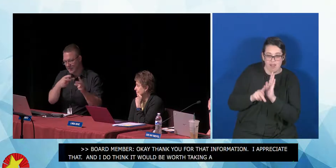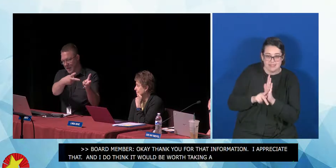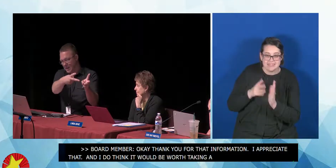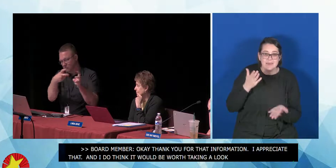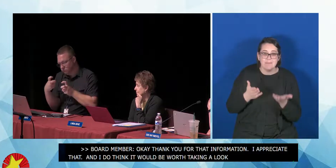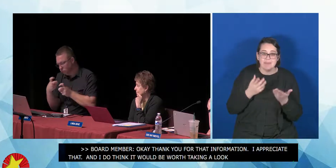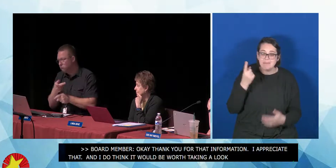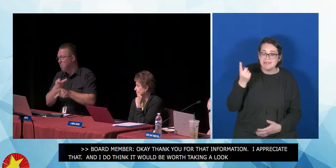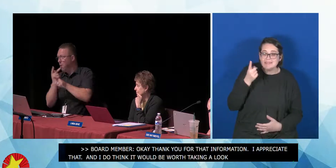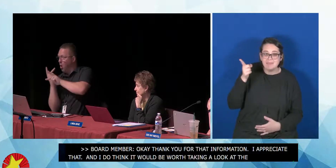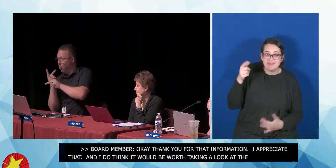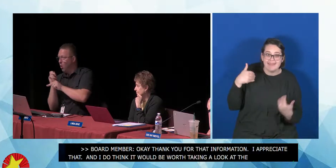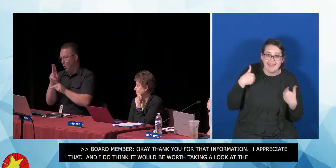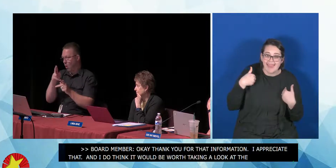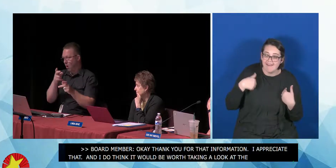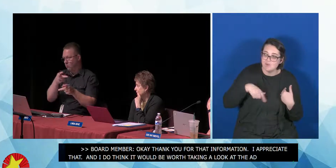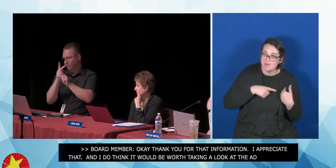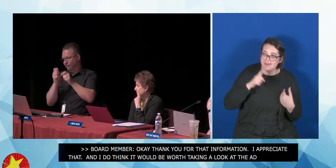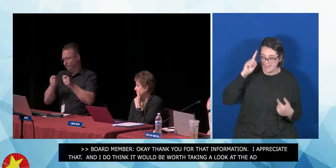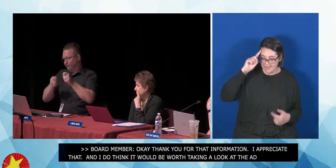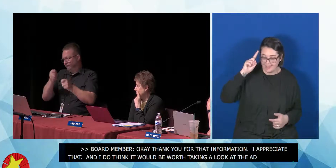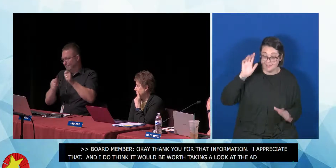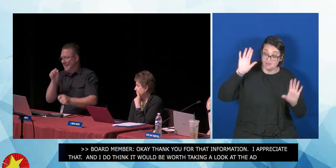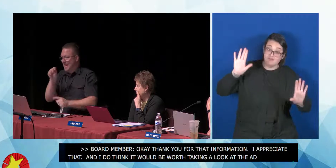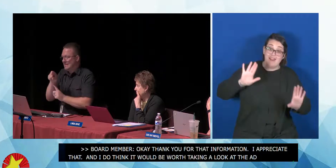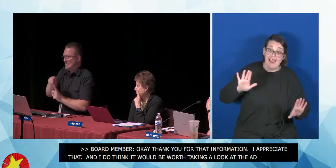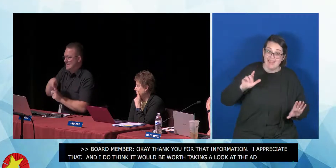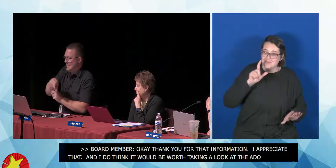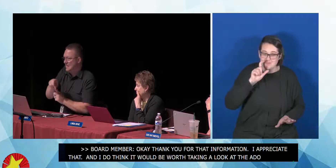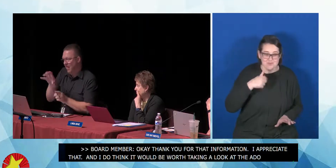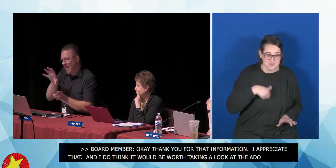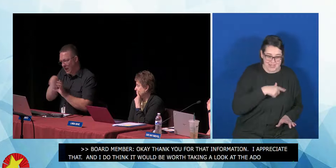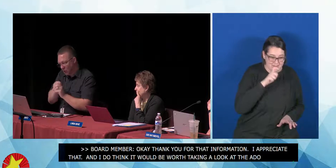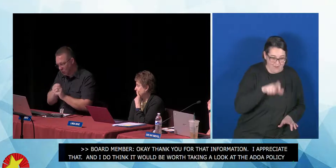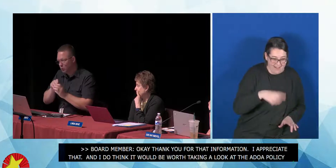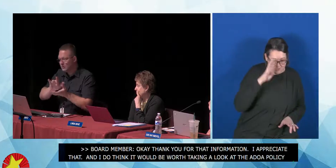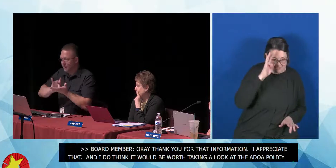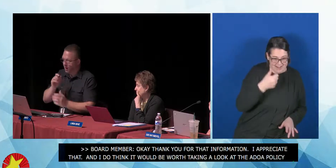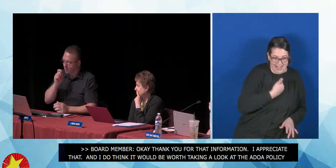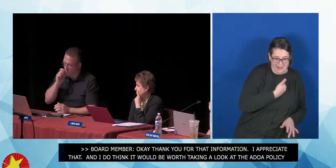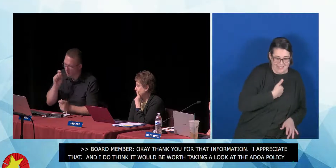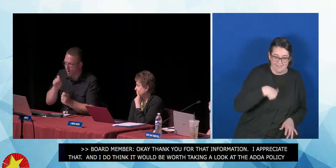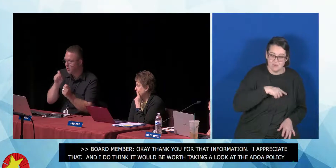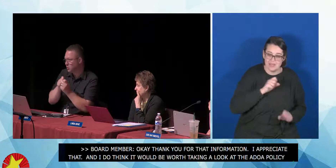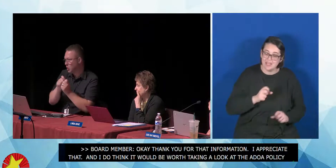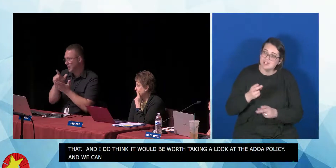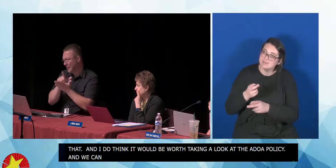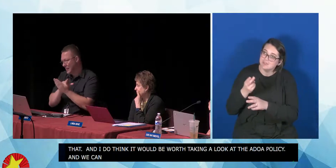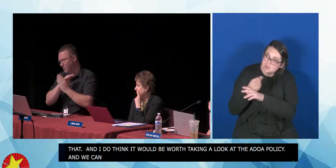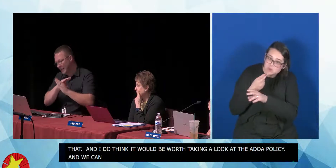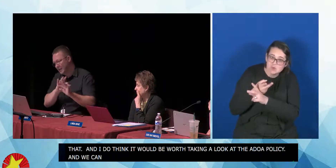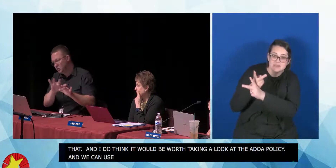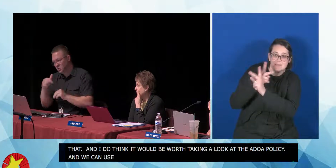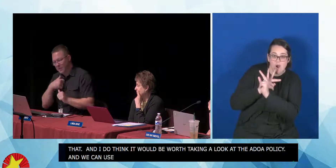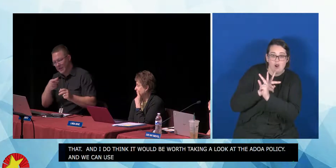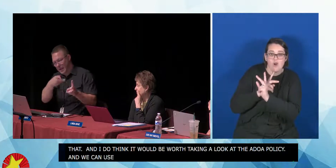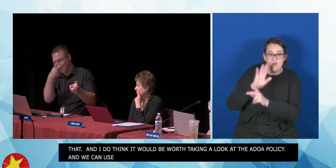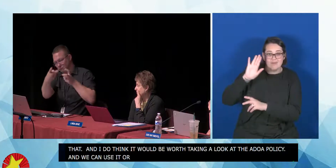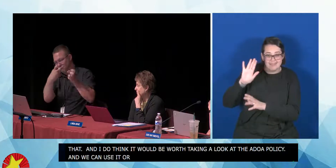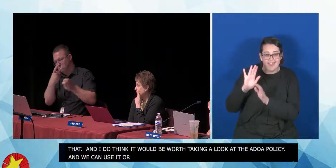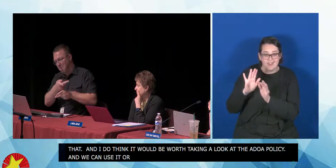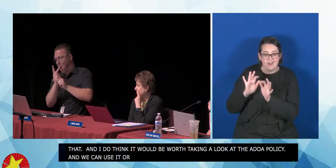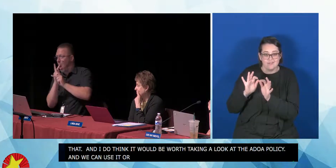they have that we think is great. We wouldn't have to reinvent the wheel. We could use it or borrow it and modify it to include